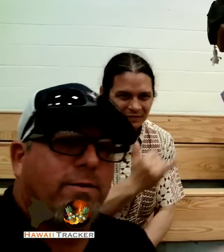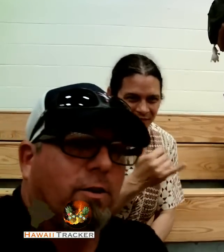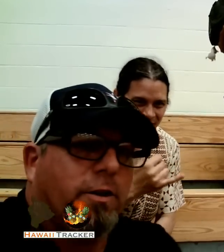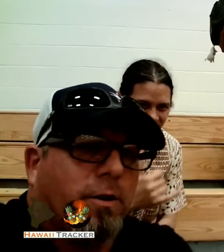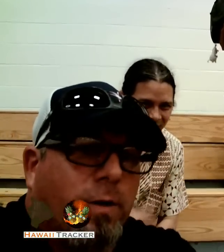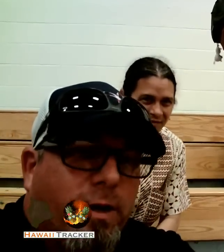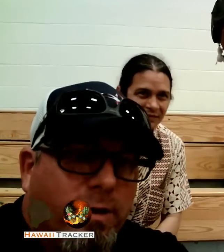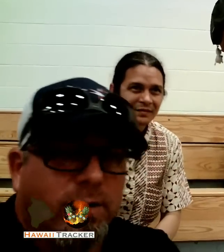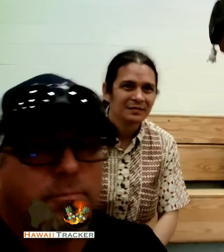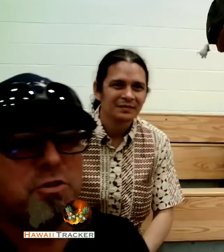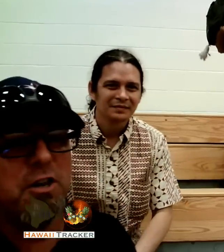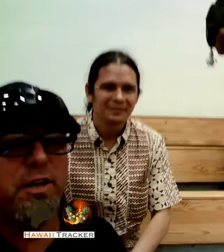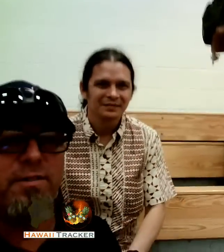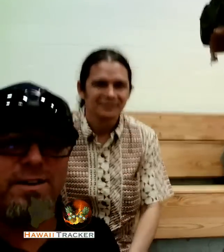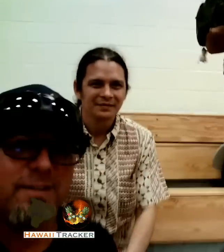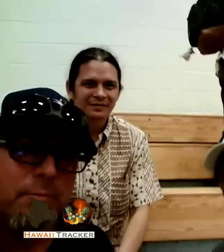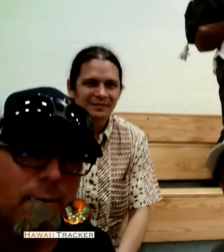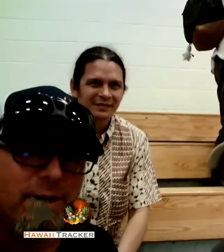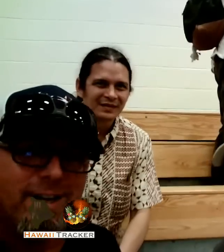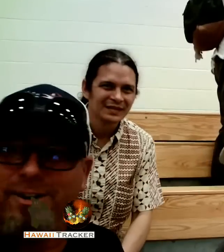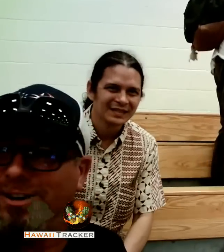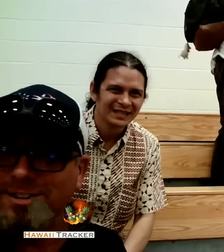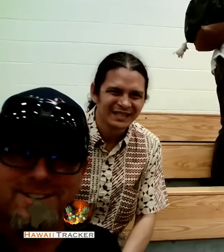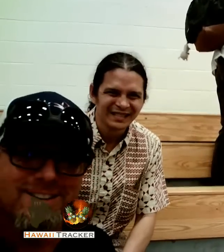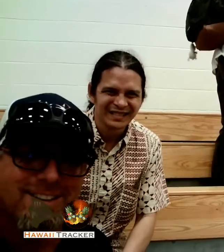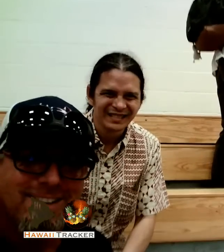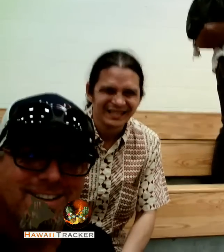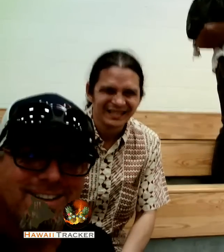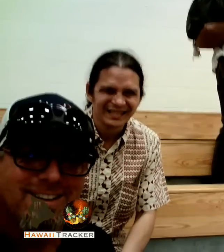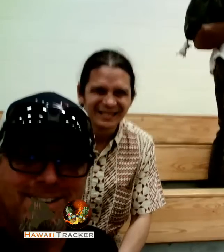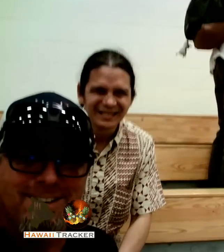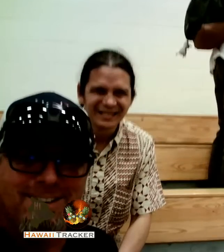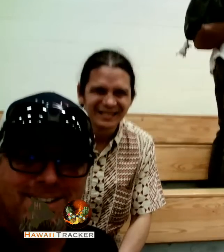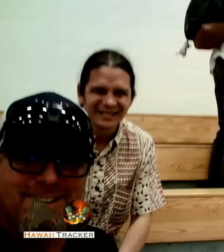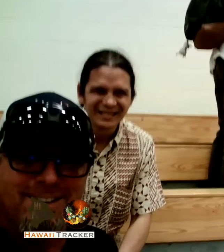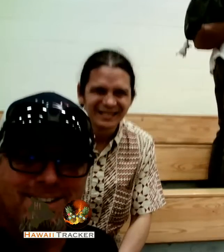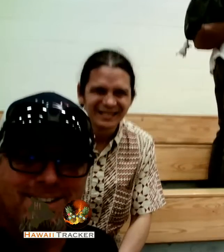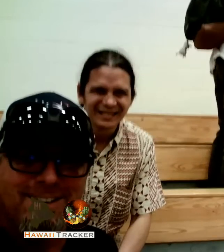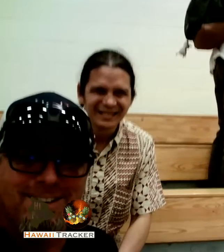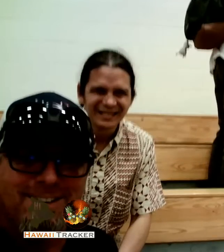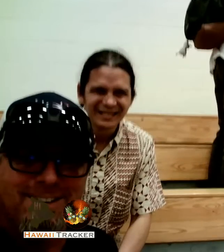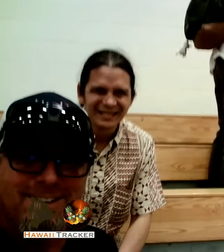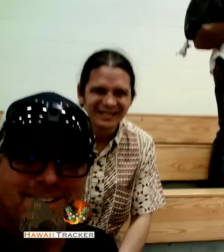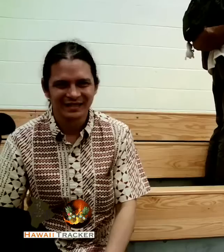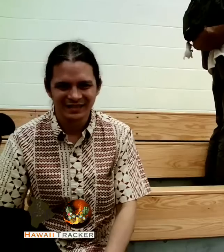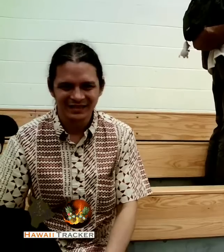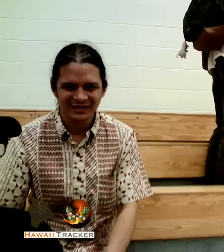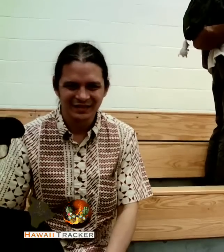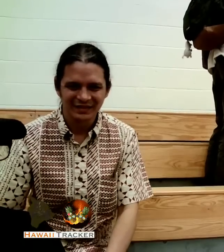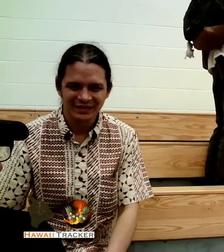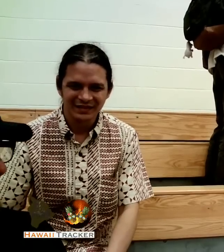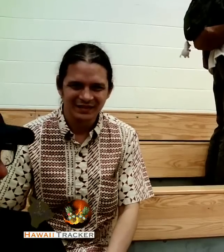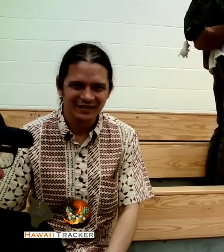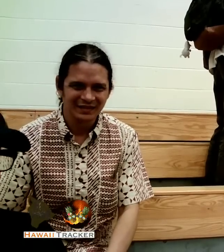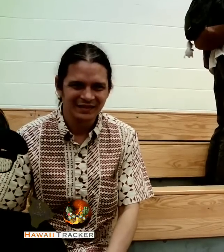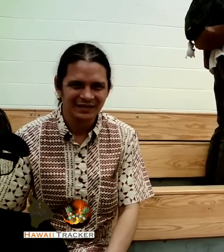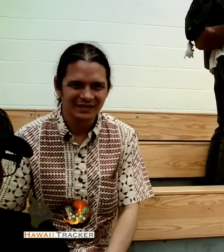Oh, Mike's going the other way. I'm just going to leave it. I hope he can hear us. Hold on, let me see if he can hear us.